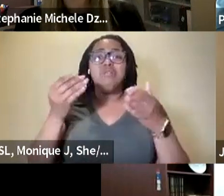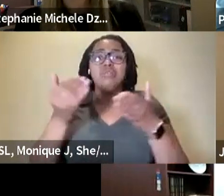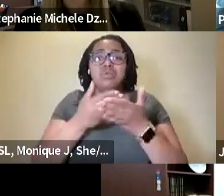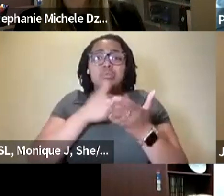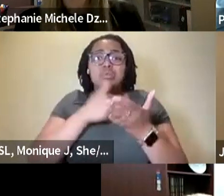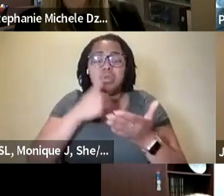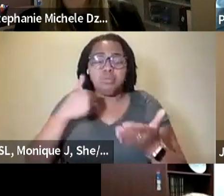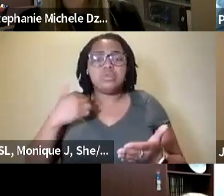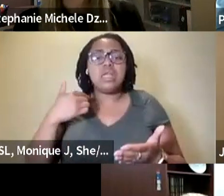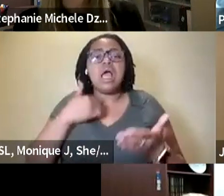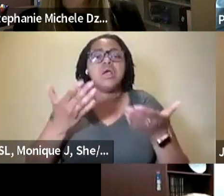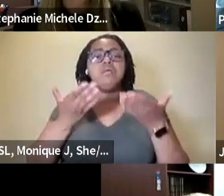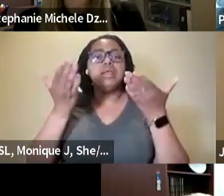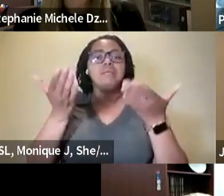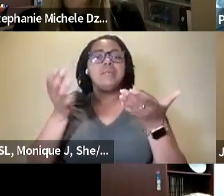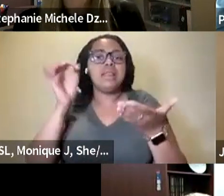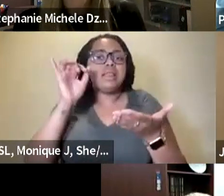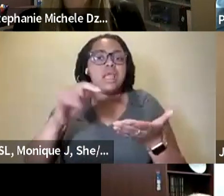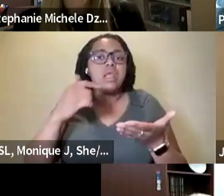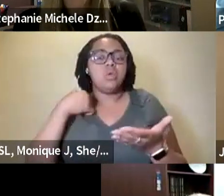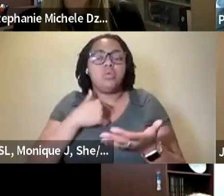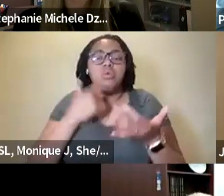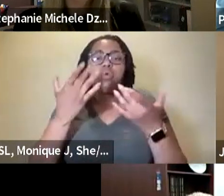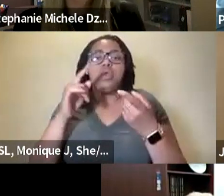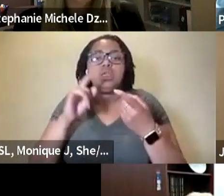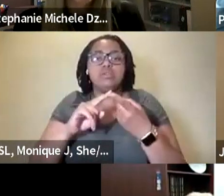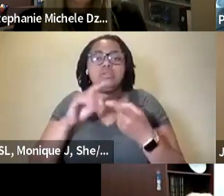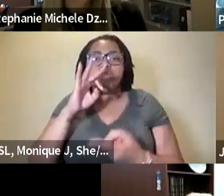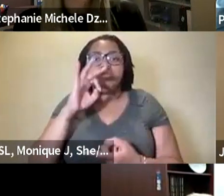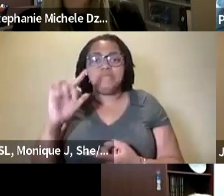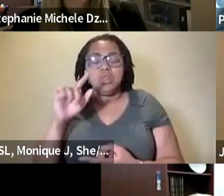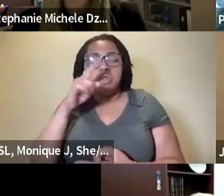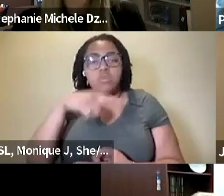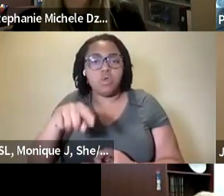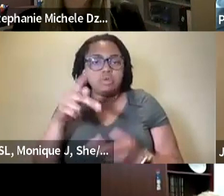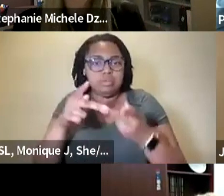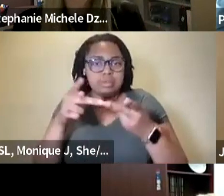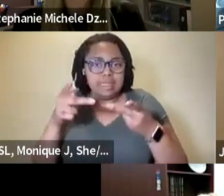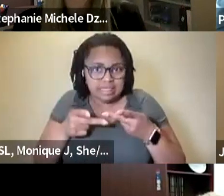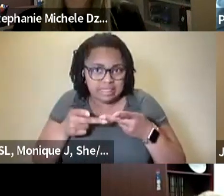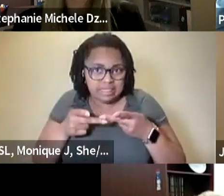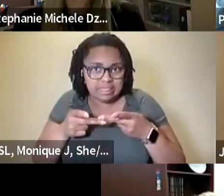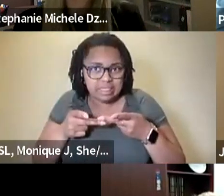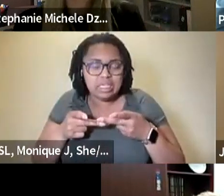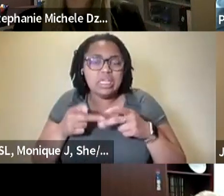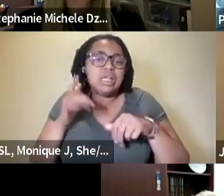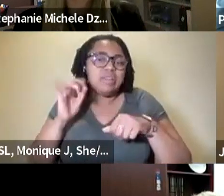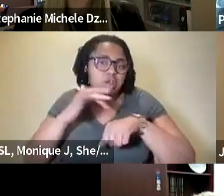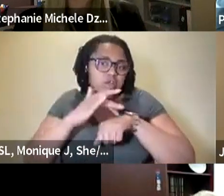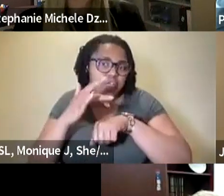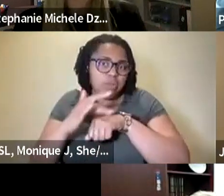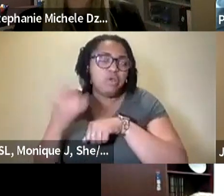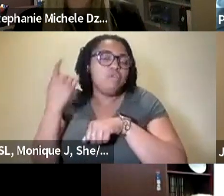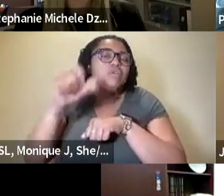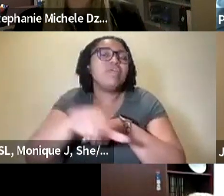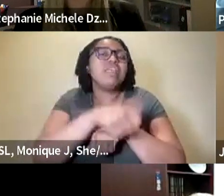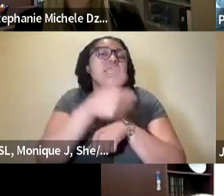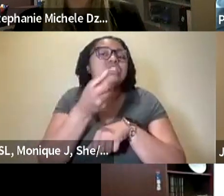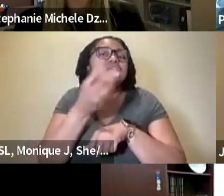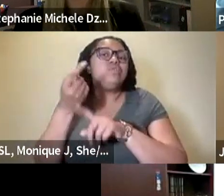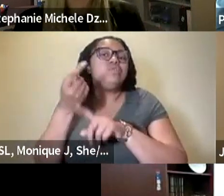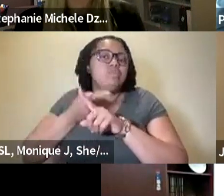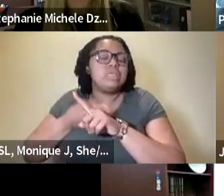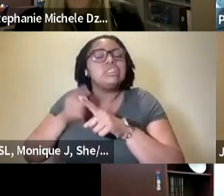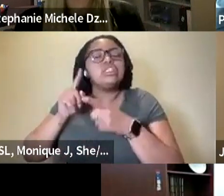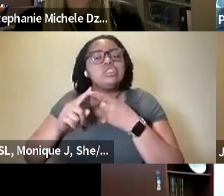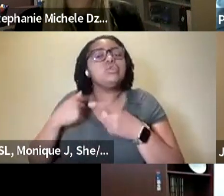I recommend that we wait to fill those spots for the next couple of months until we get